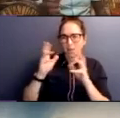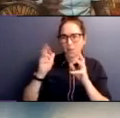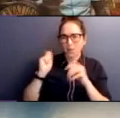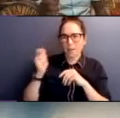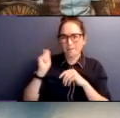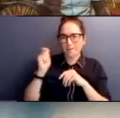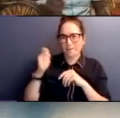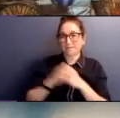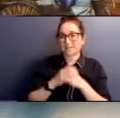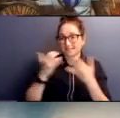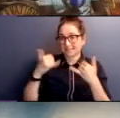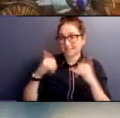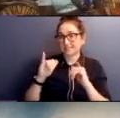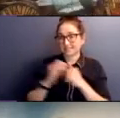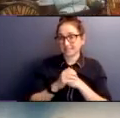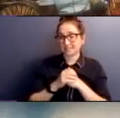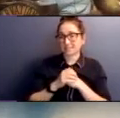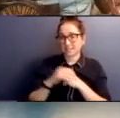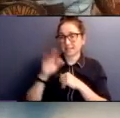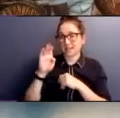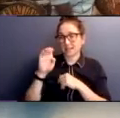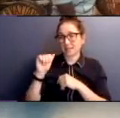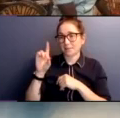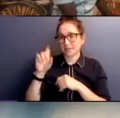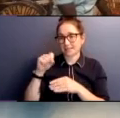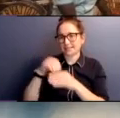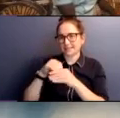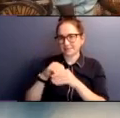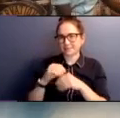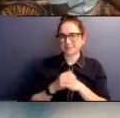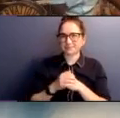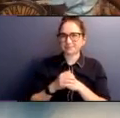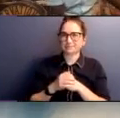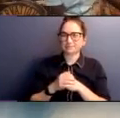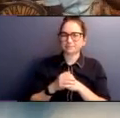And it's filled with BBs. Also,